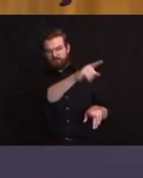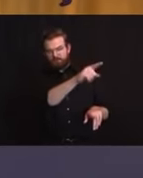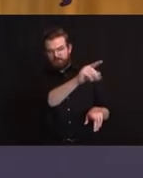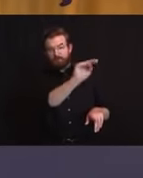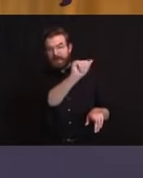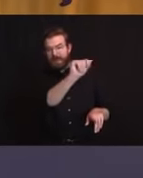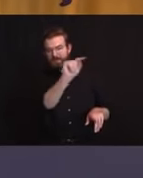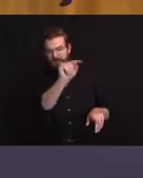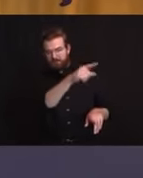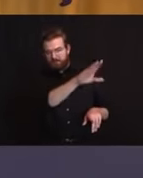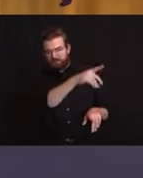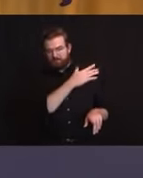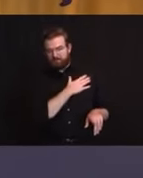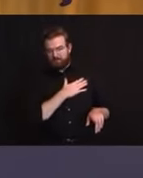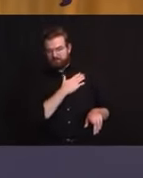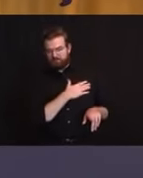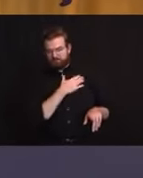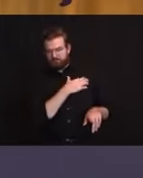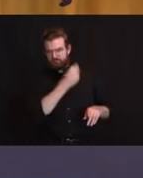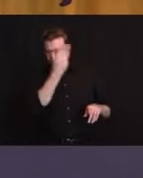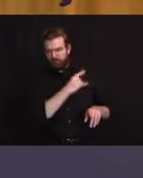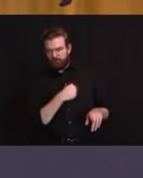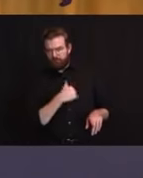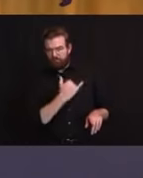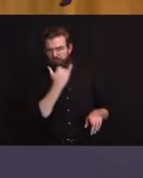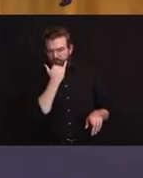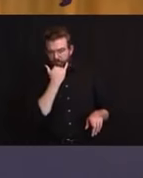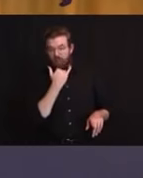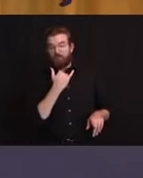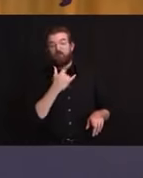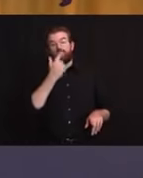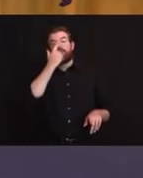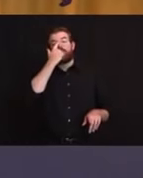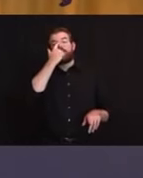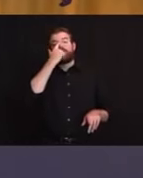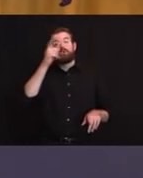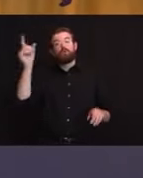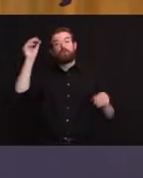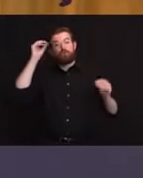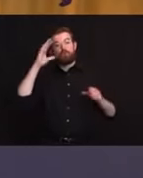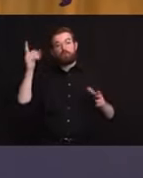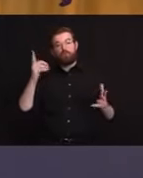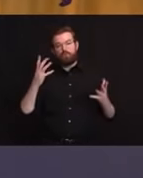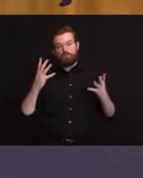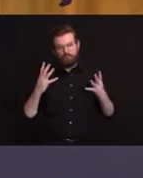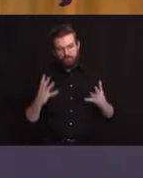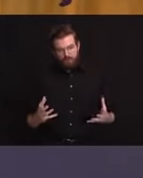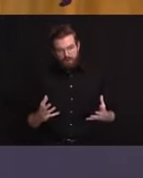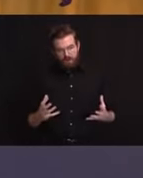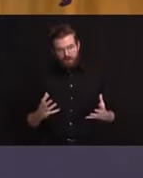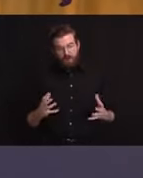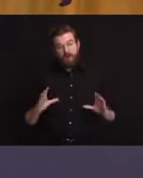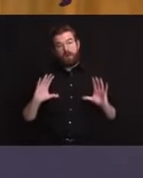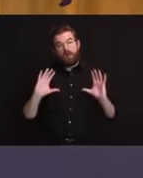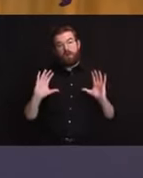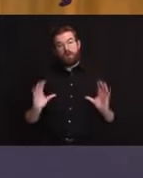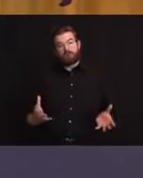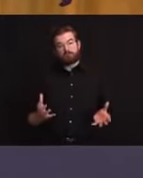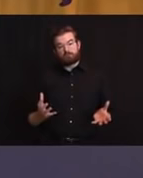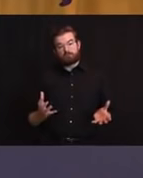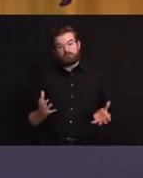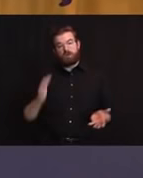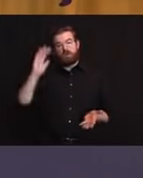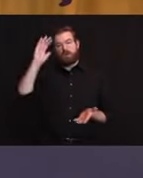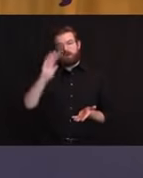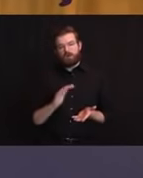aspirations put forward by educators has been less density in the classrooms and some